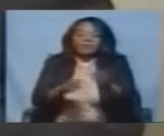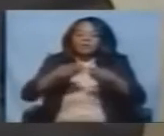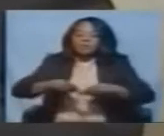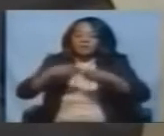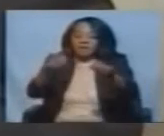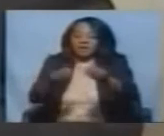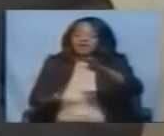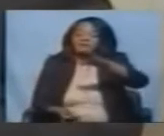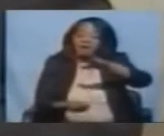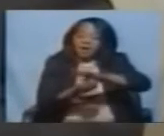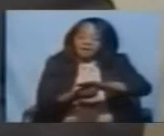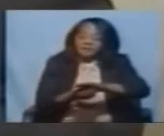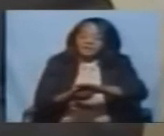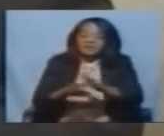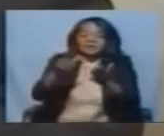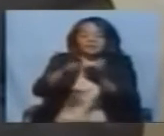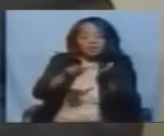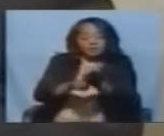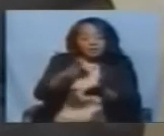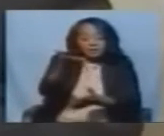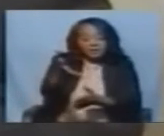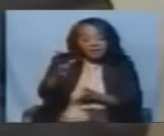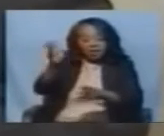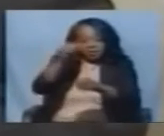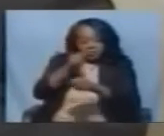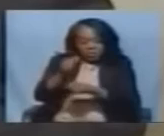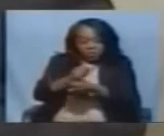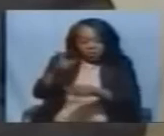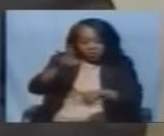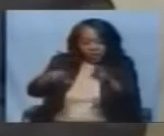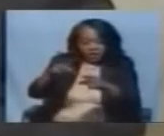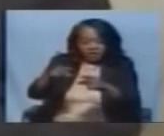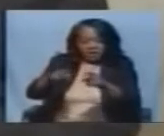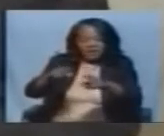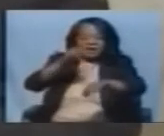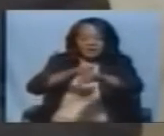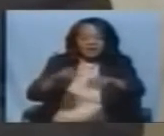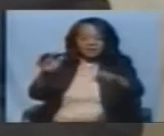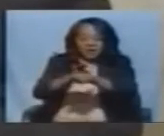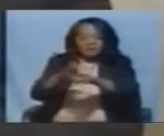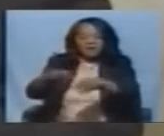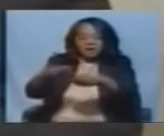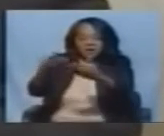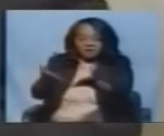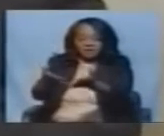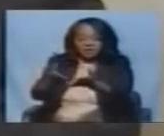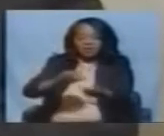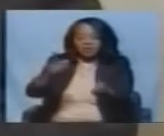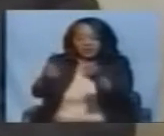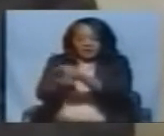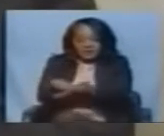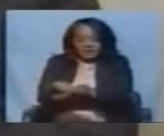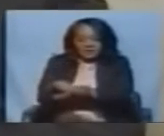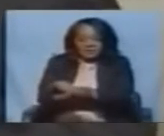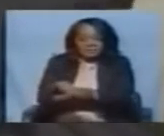that meant that those people were still working, were given a grace period by which they need to transition themselves, so that they actually